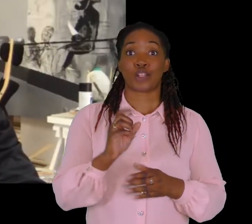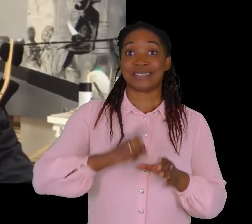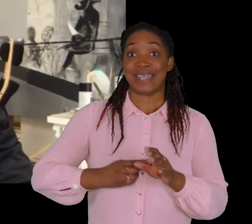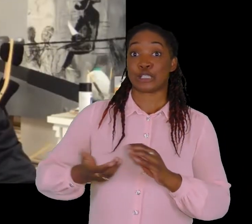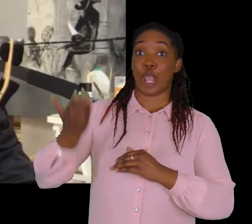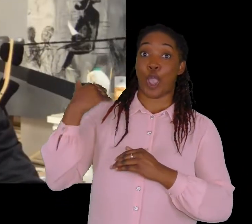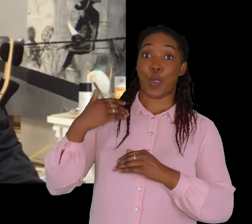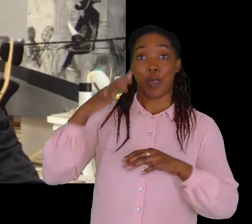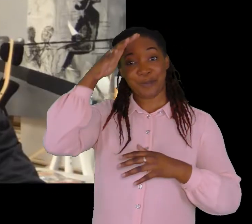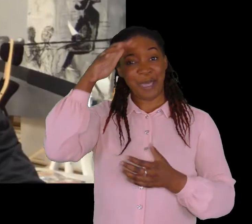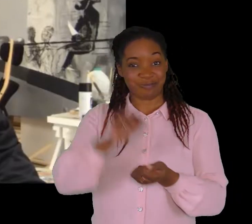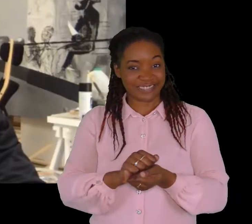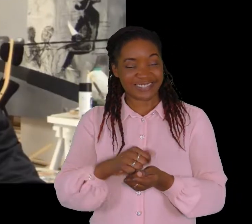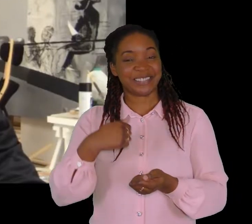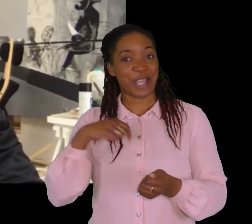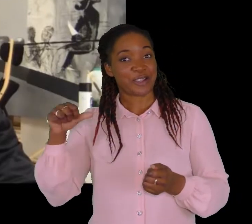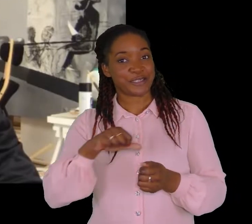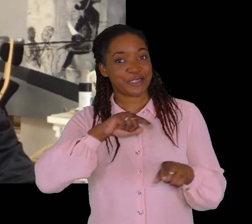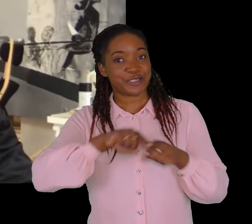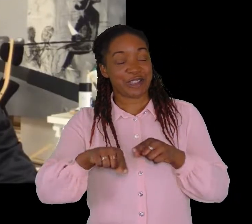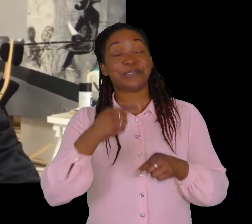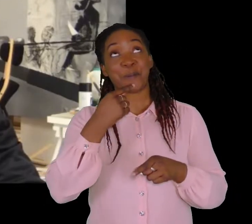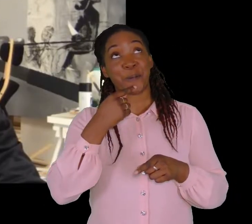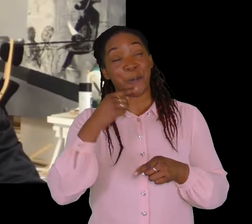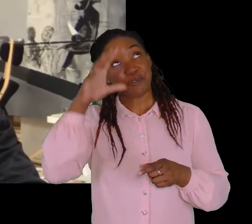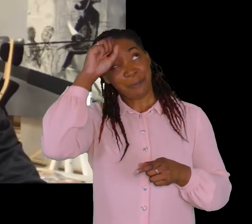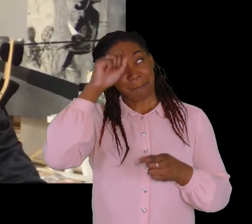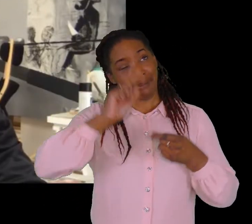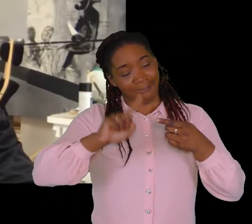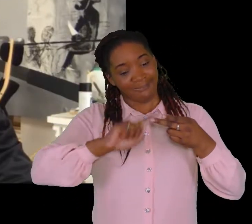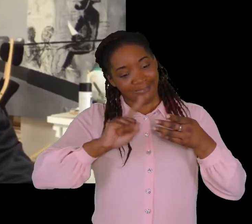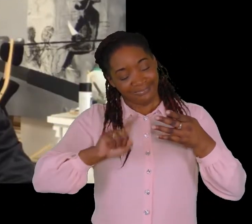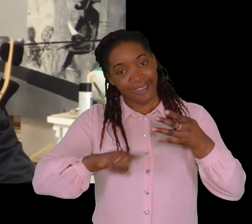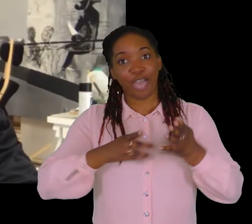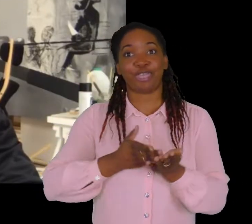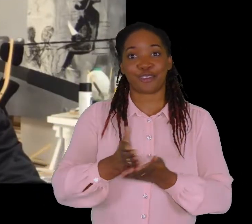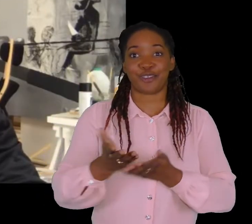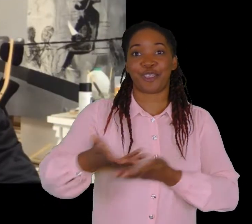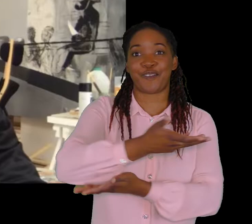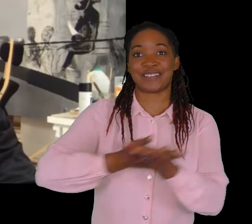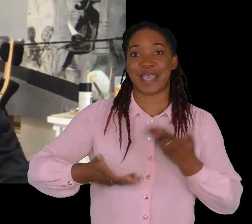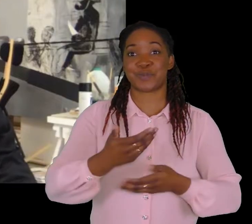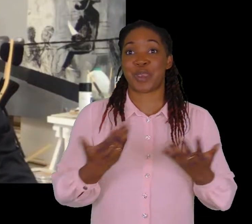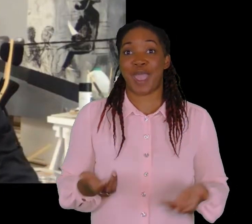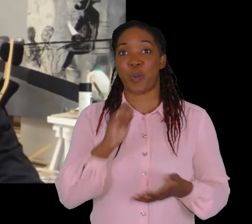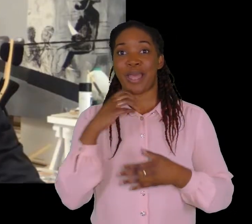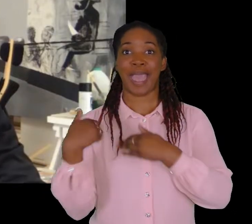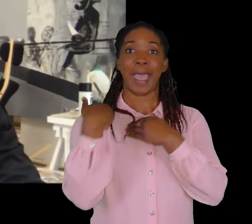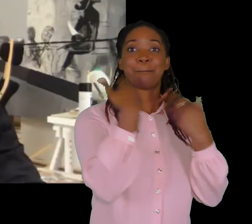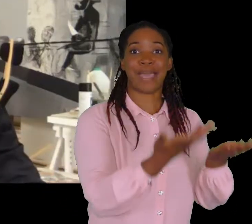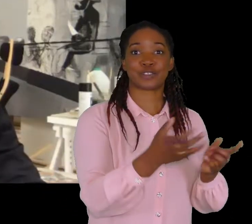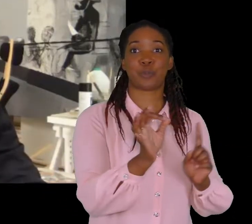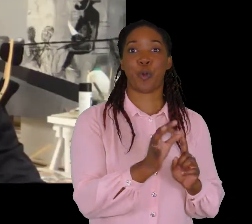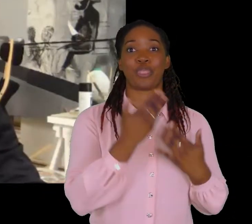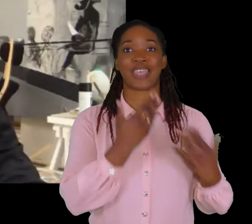years ago's memories, so I should try to sort of recall as much as I can in the course of this conversation, but right now I'm going to hand